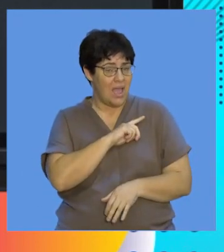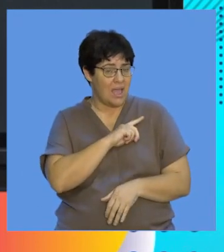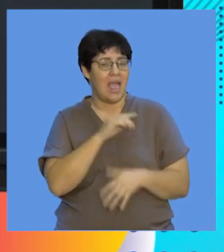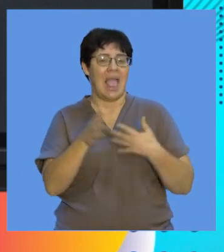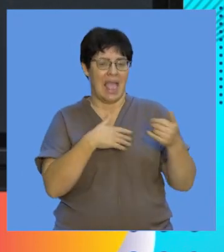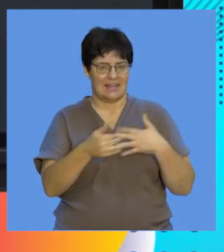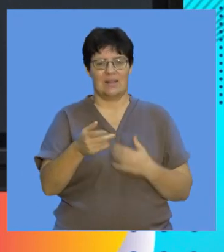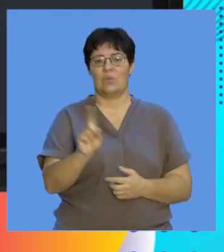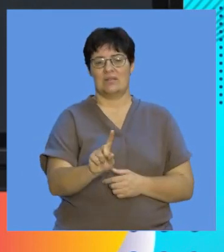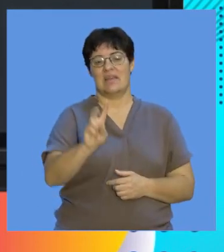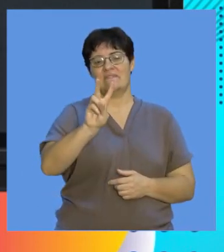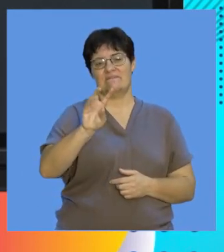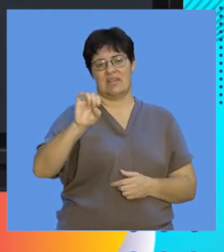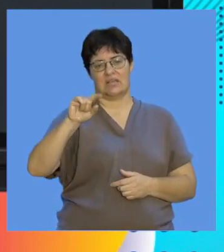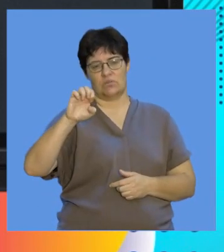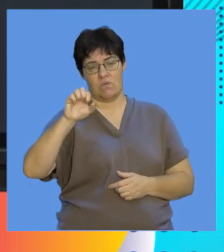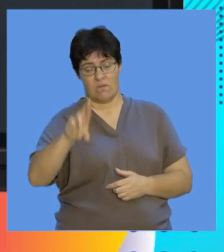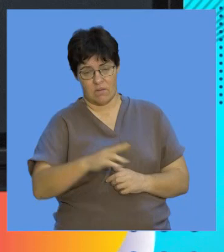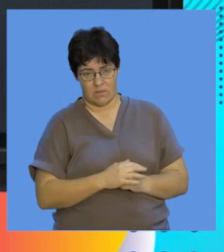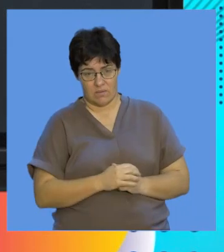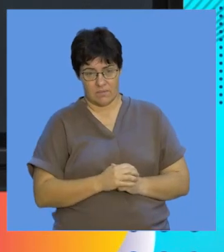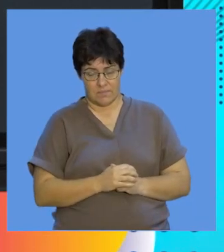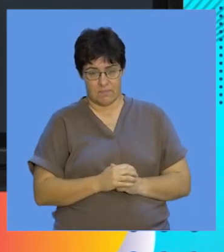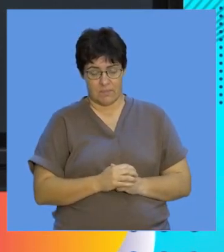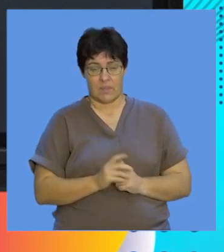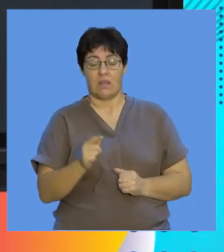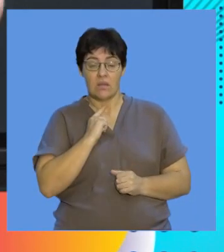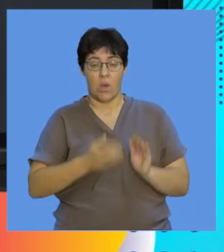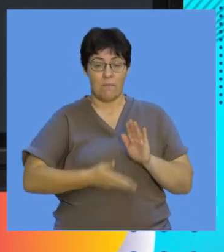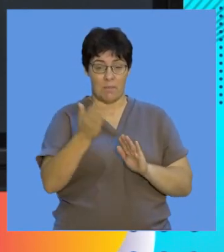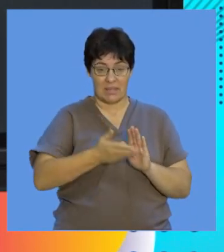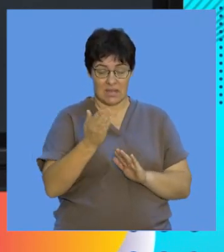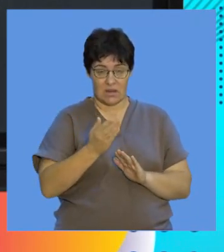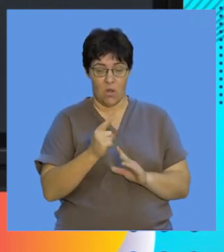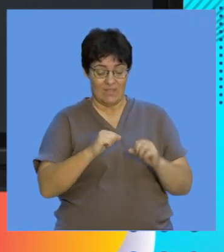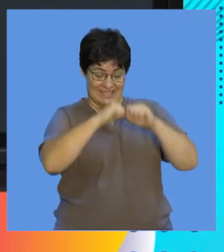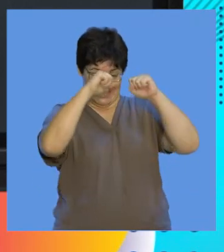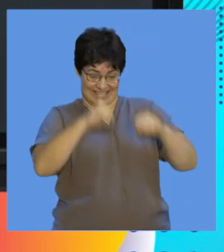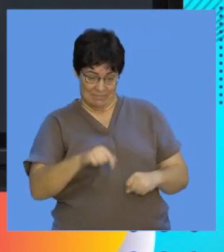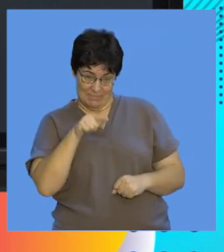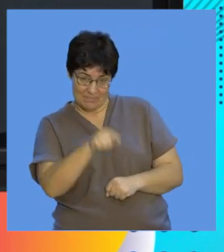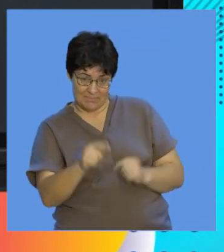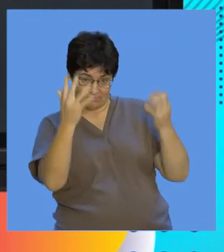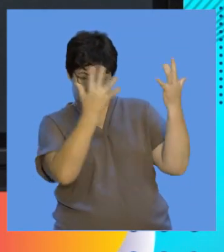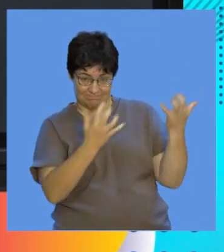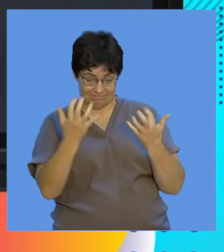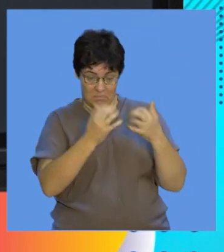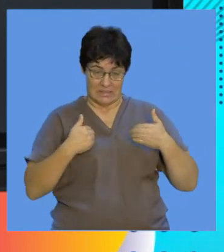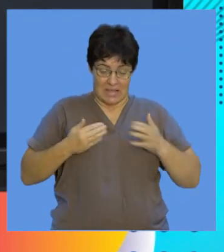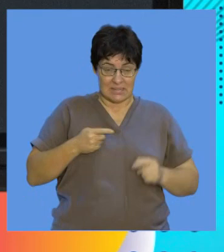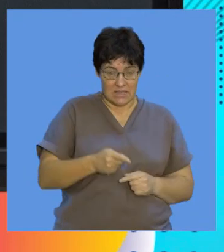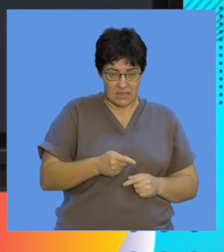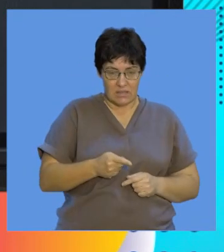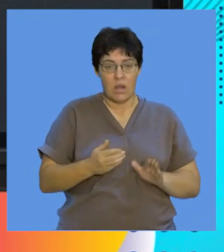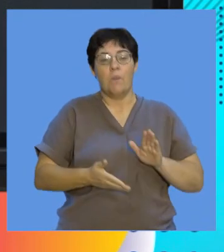vectors. So when I calculate the momentum of my system originally, that